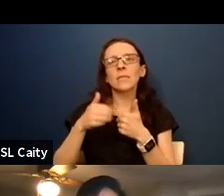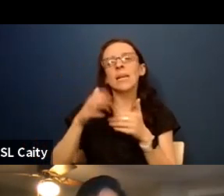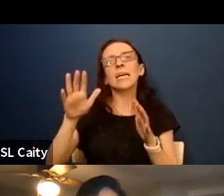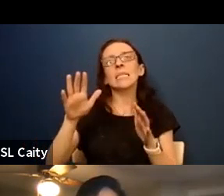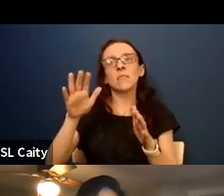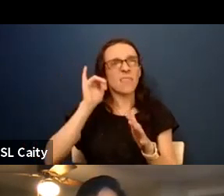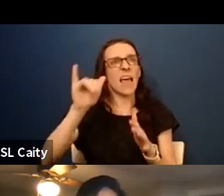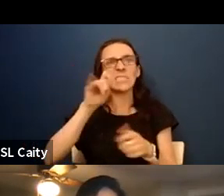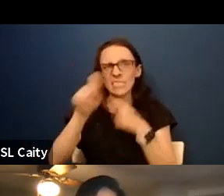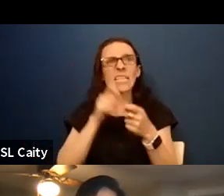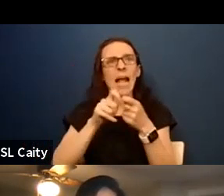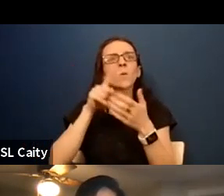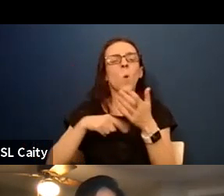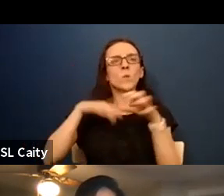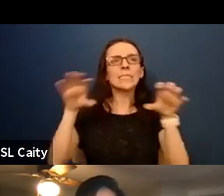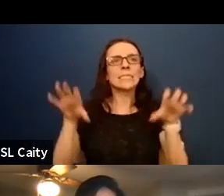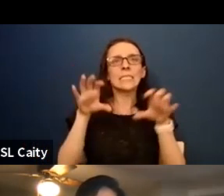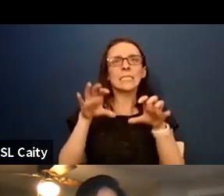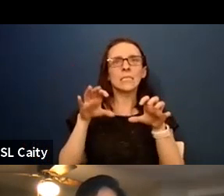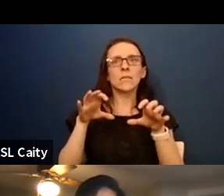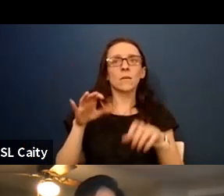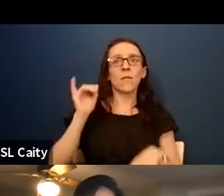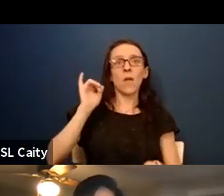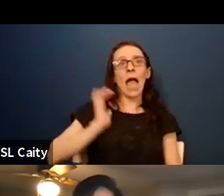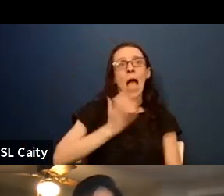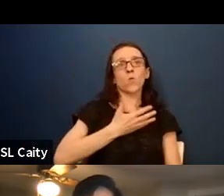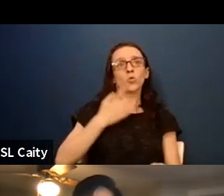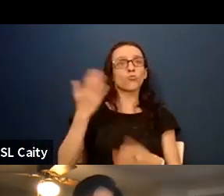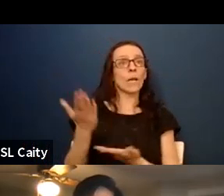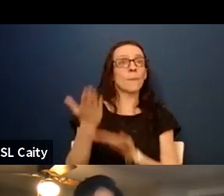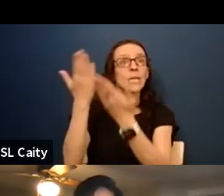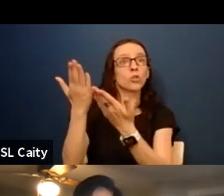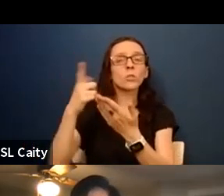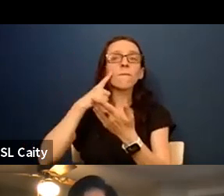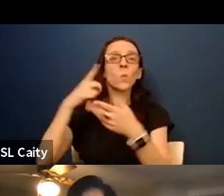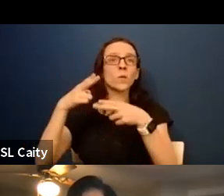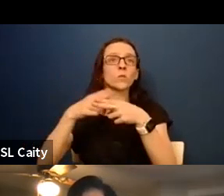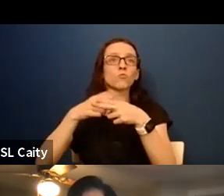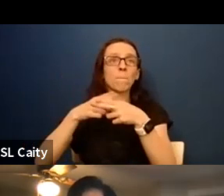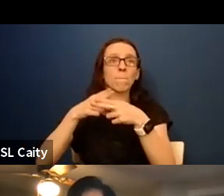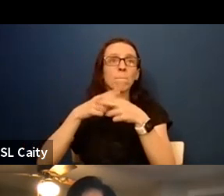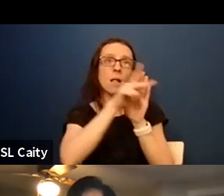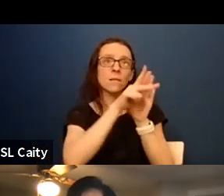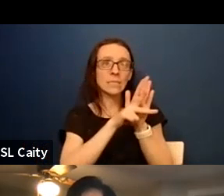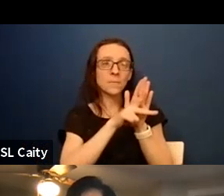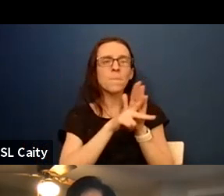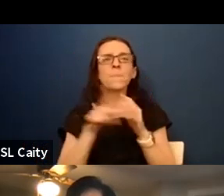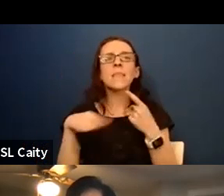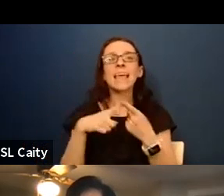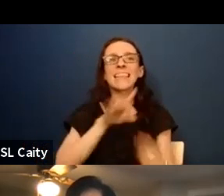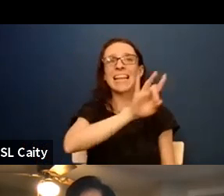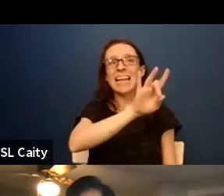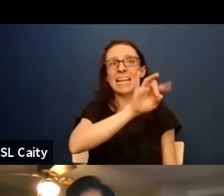which is what we did. Our recommendation was for the interim policy, and then